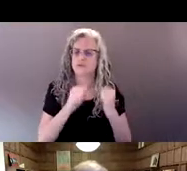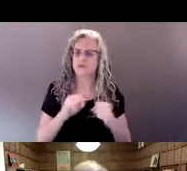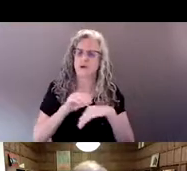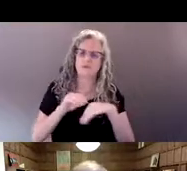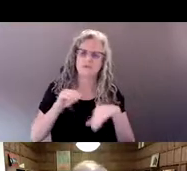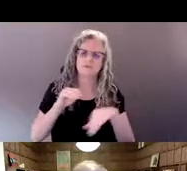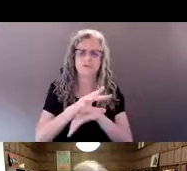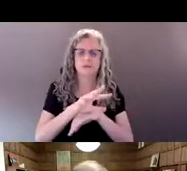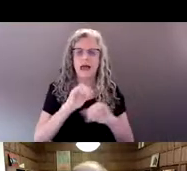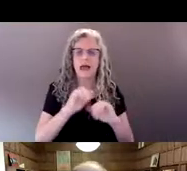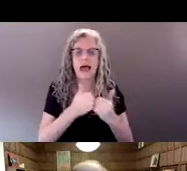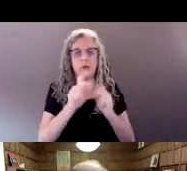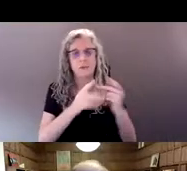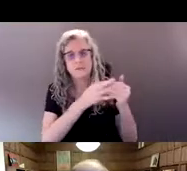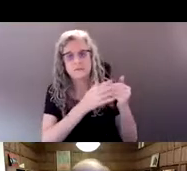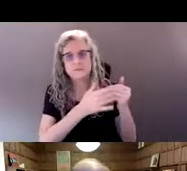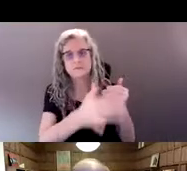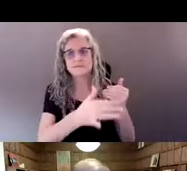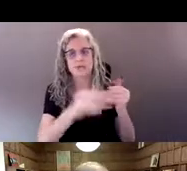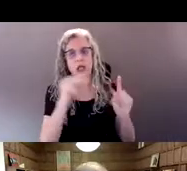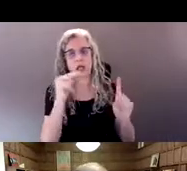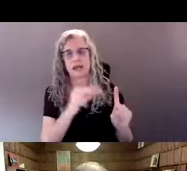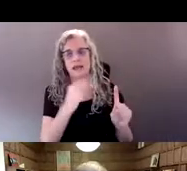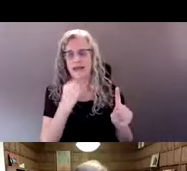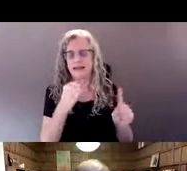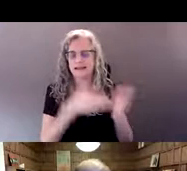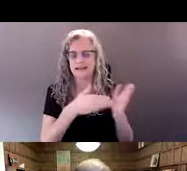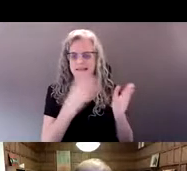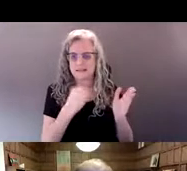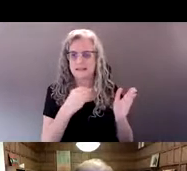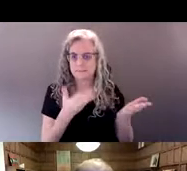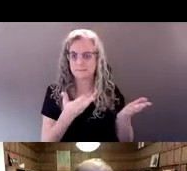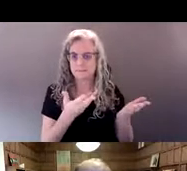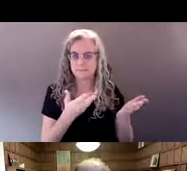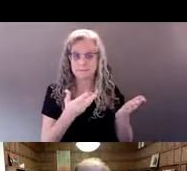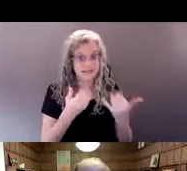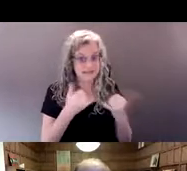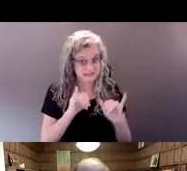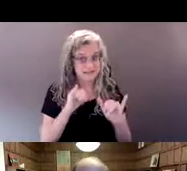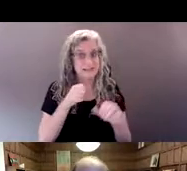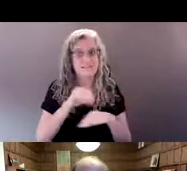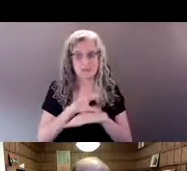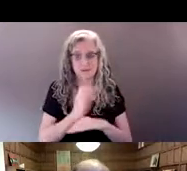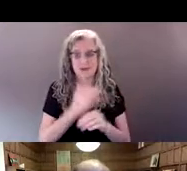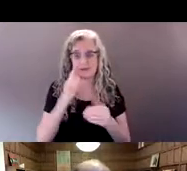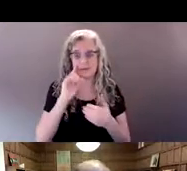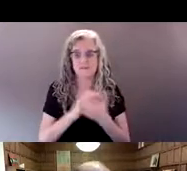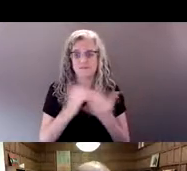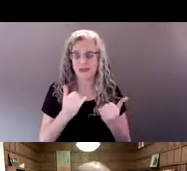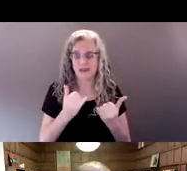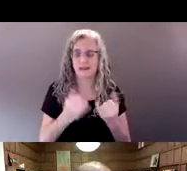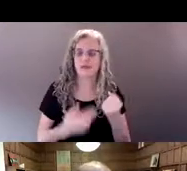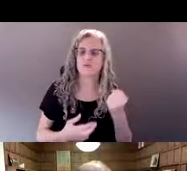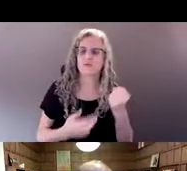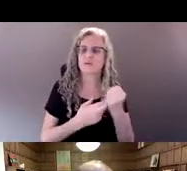how everyone after her would think about anti-Semitism, how we think about anti-Semitism today, by reinforcing a tendency to